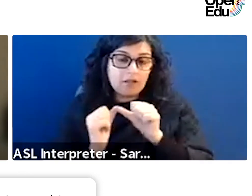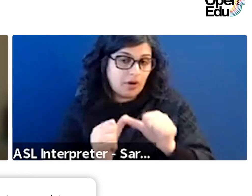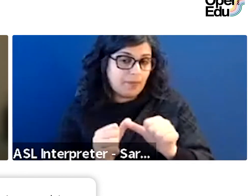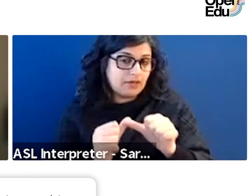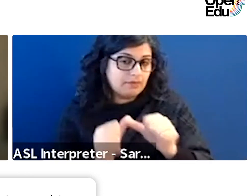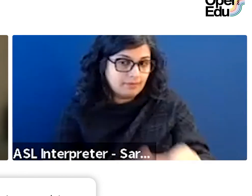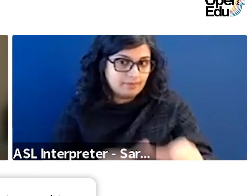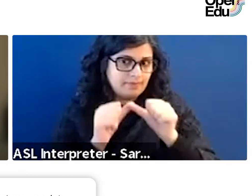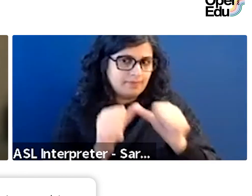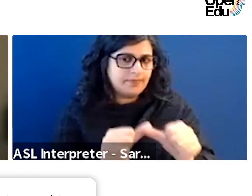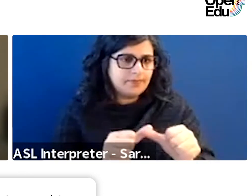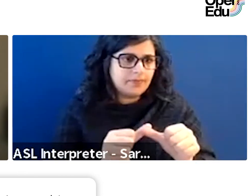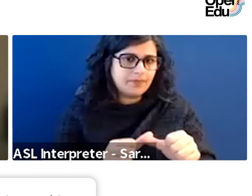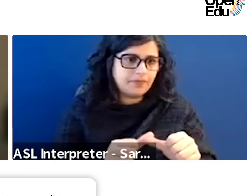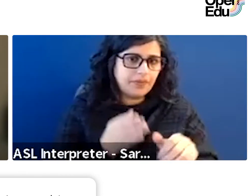Maybe